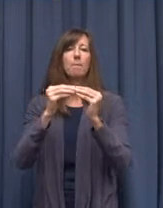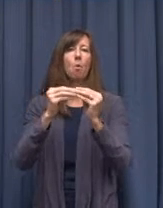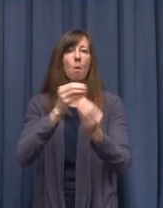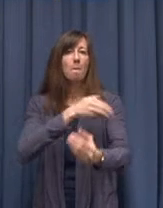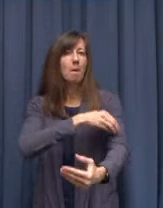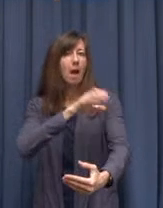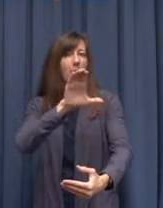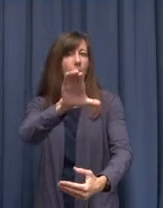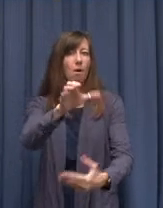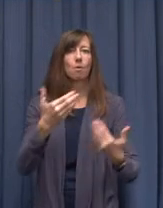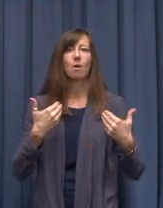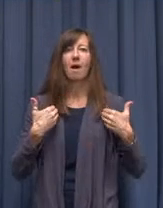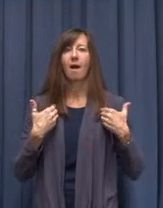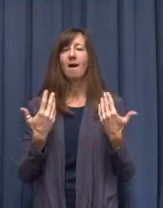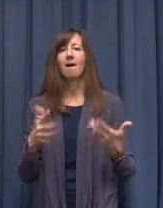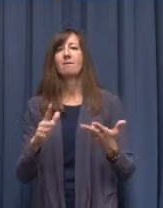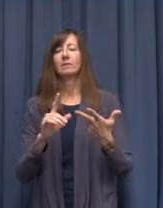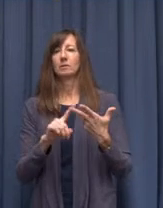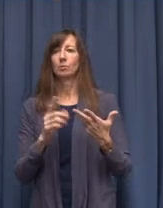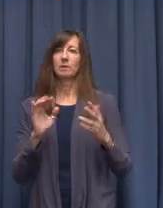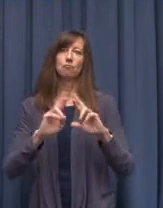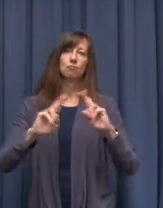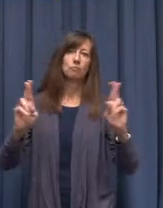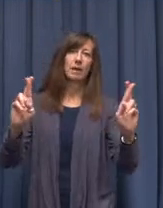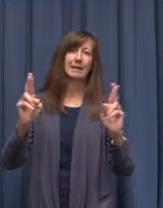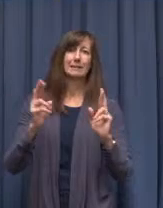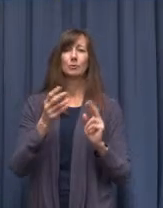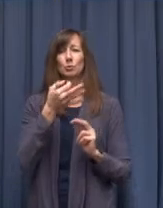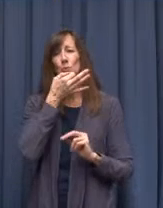get vaccines distributed, and then we can